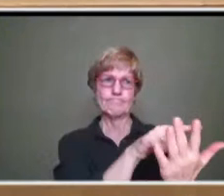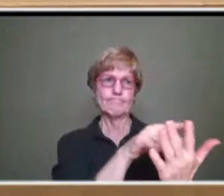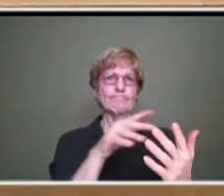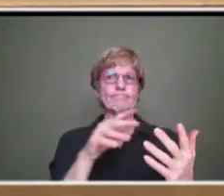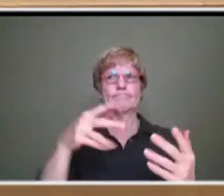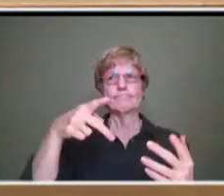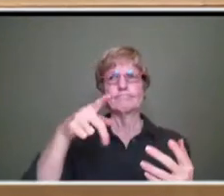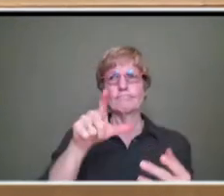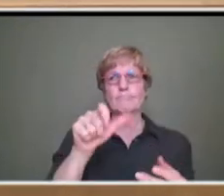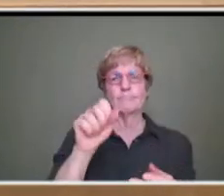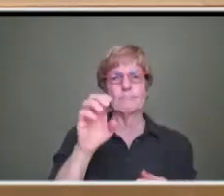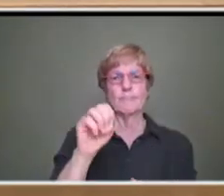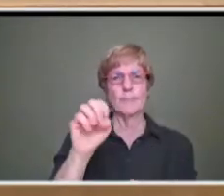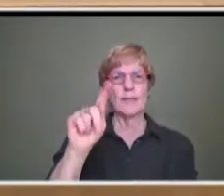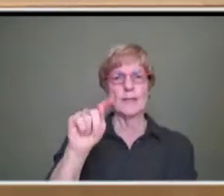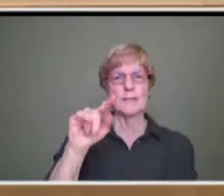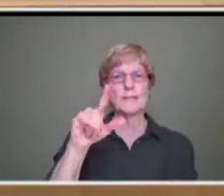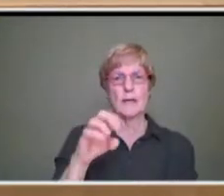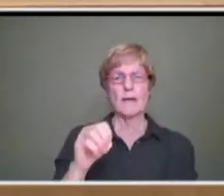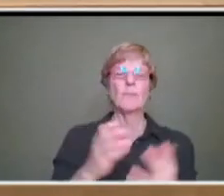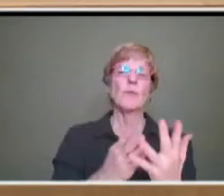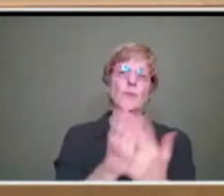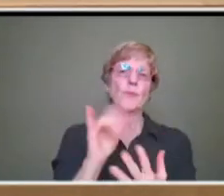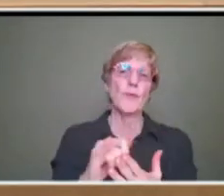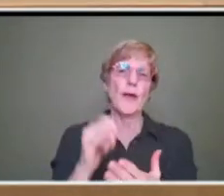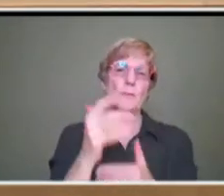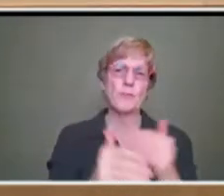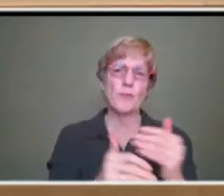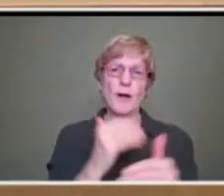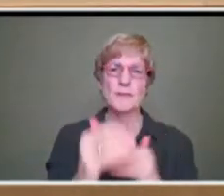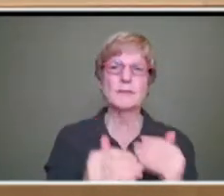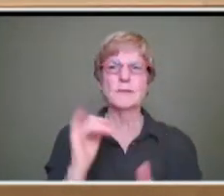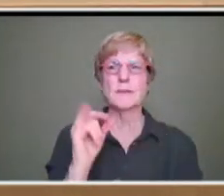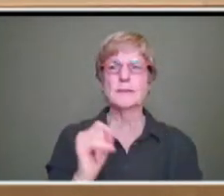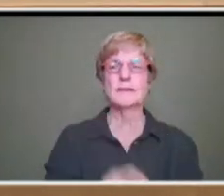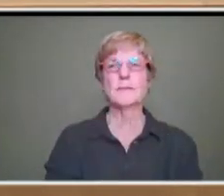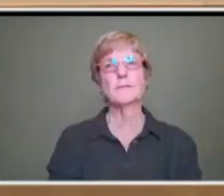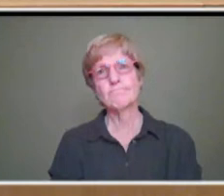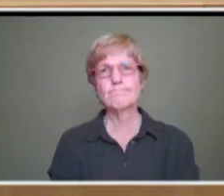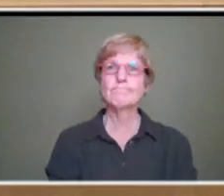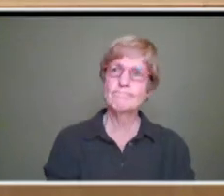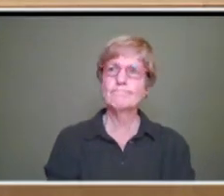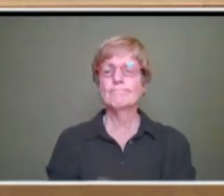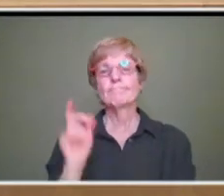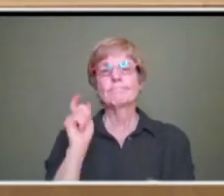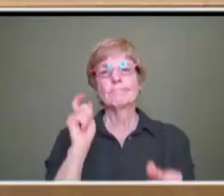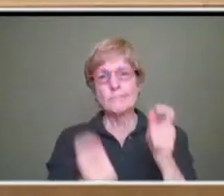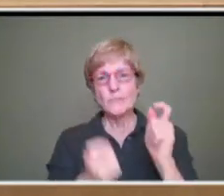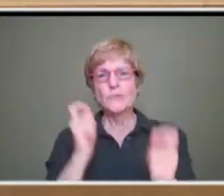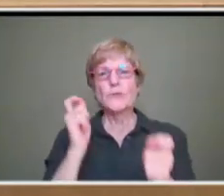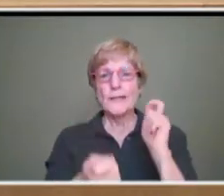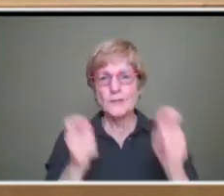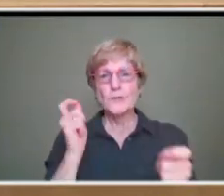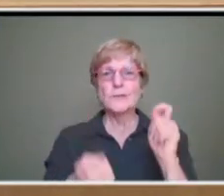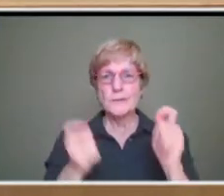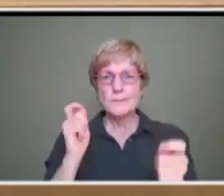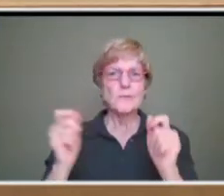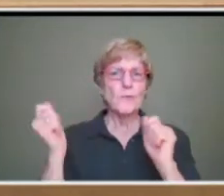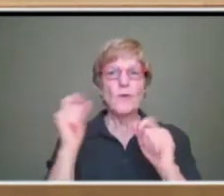with it uh through that process so it's it's a kind of constantly evolving type of of